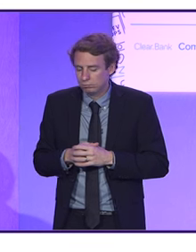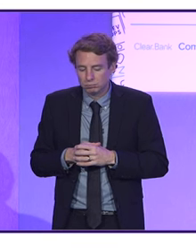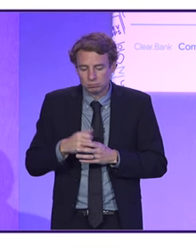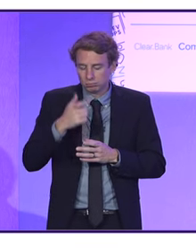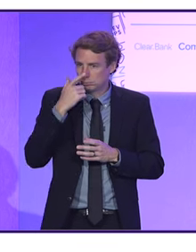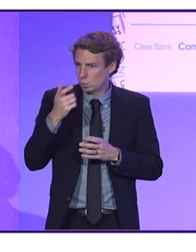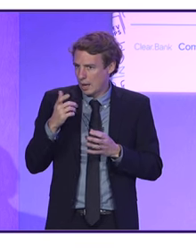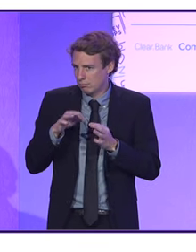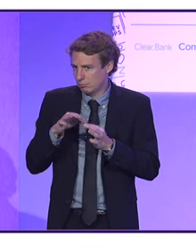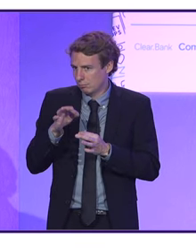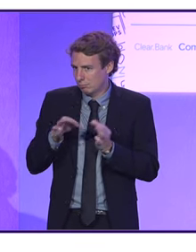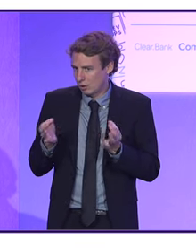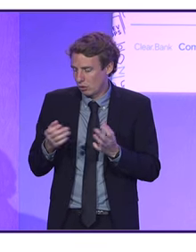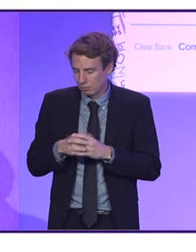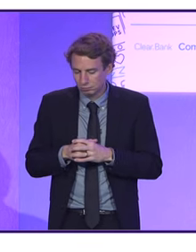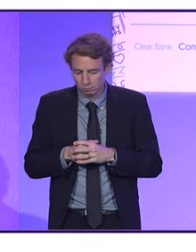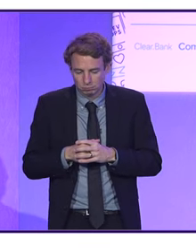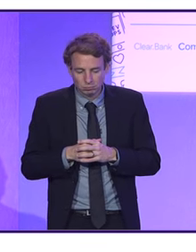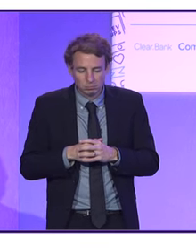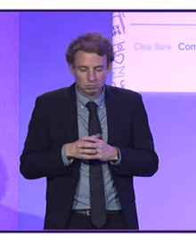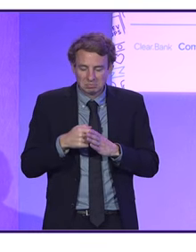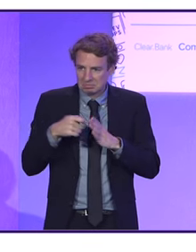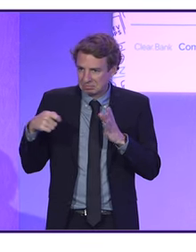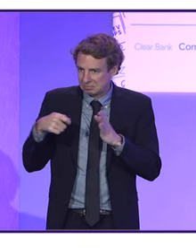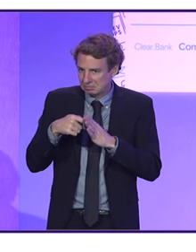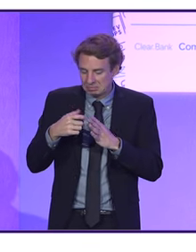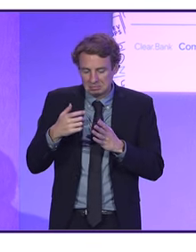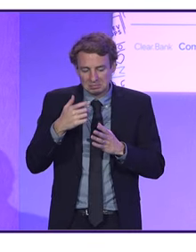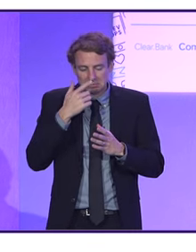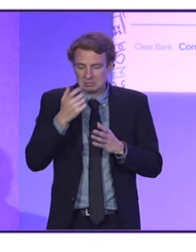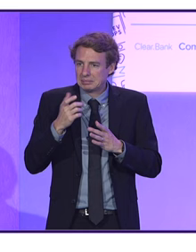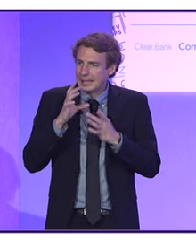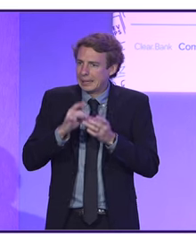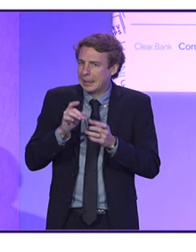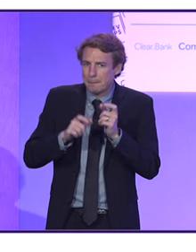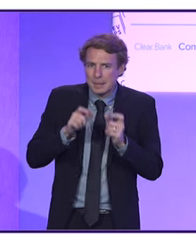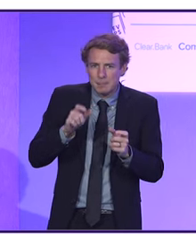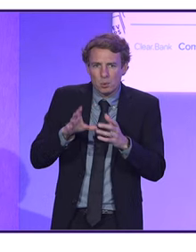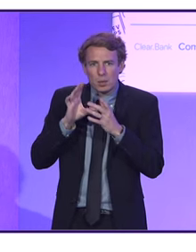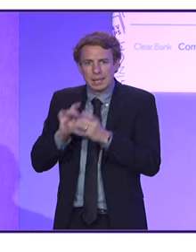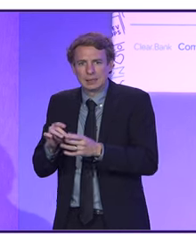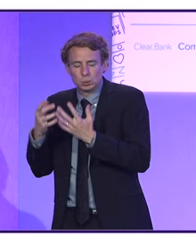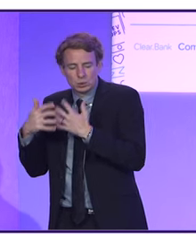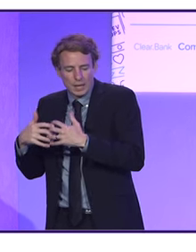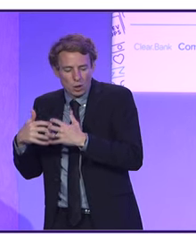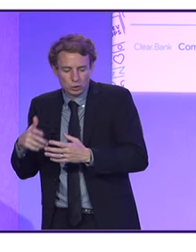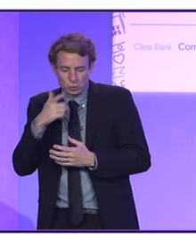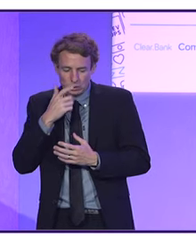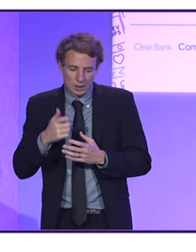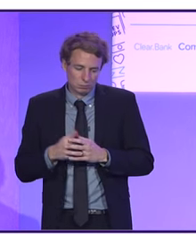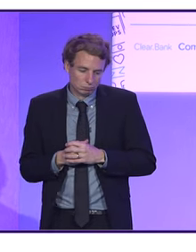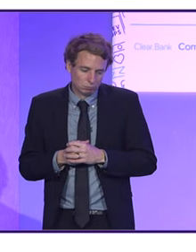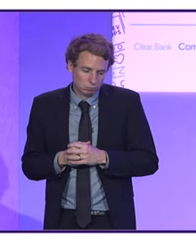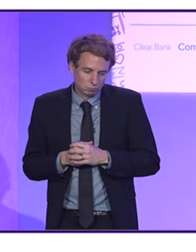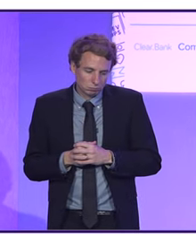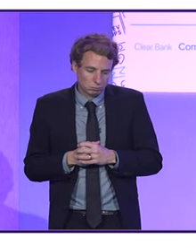measure. They can be things associated with people or with technology, because we're thinking in socio-technical system terms.